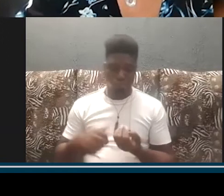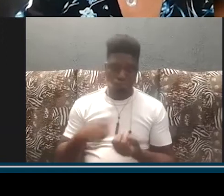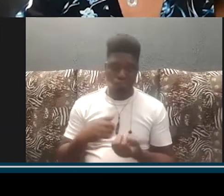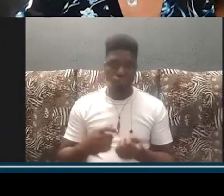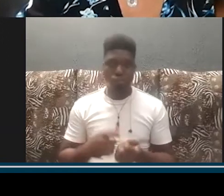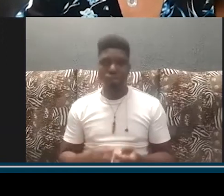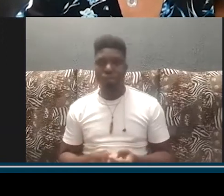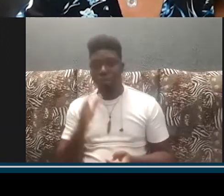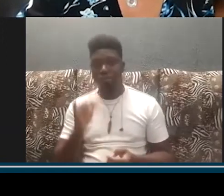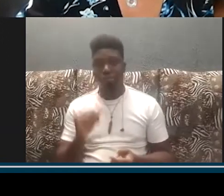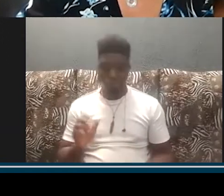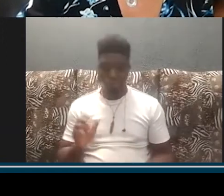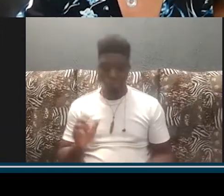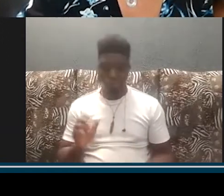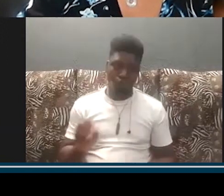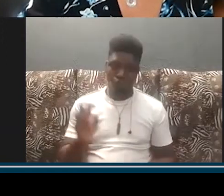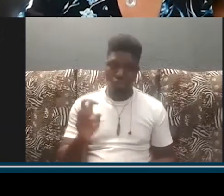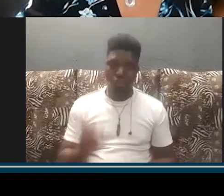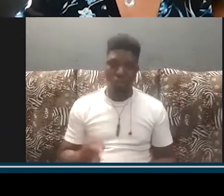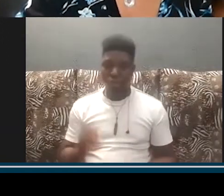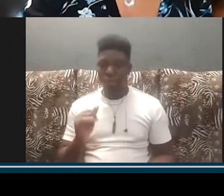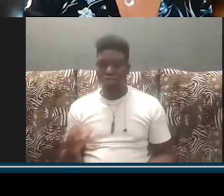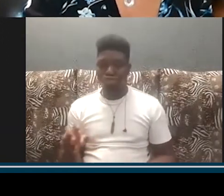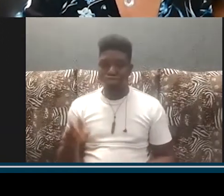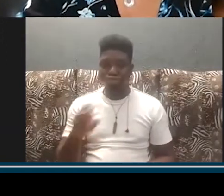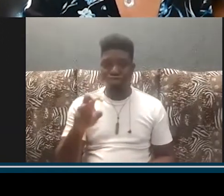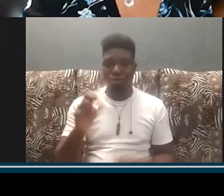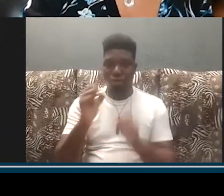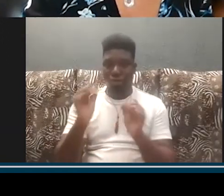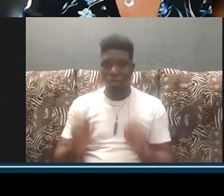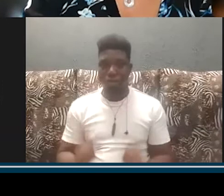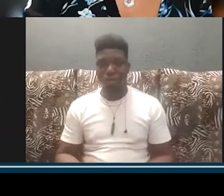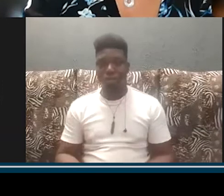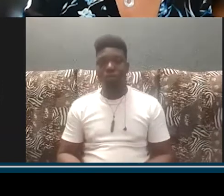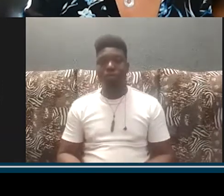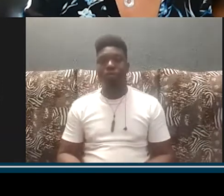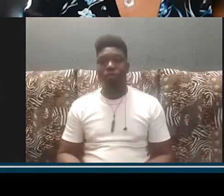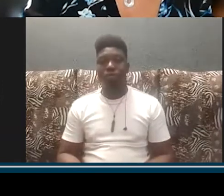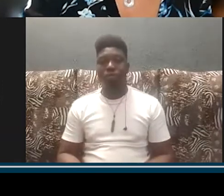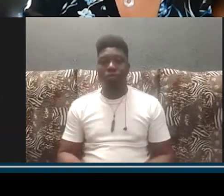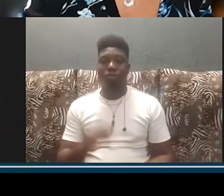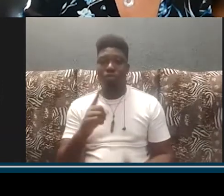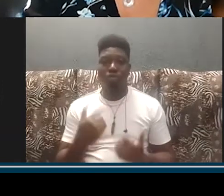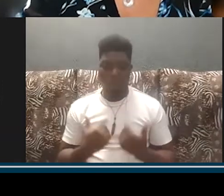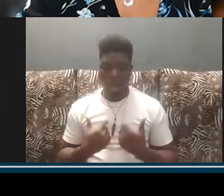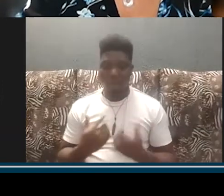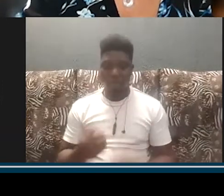public transportation system, how does that work? Like, do you have to walk 2 miles to get